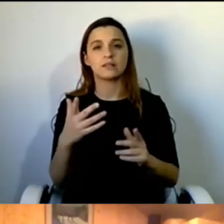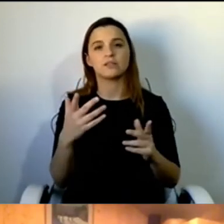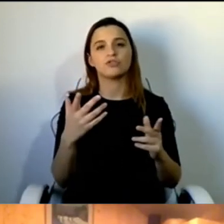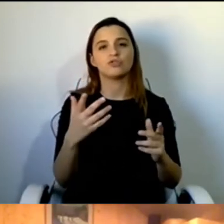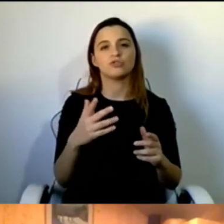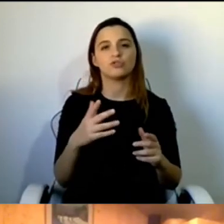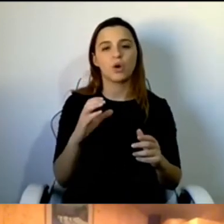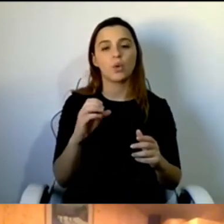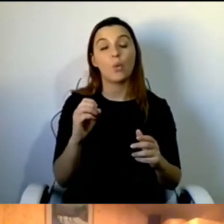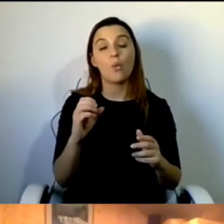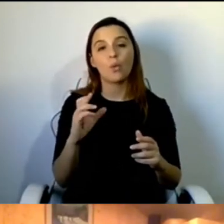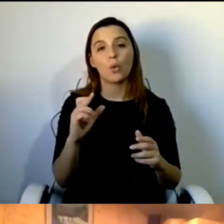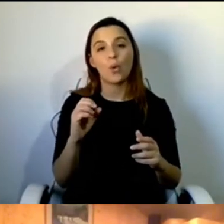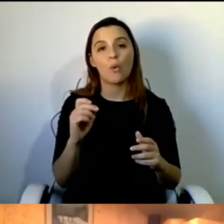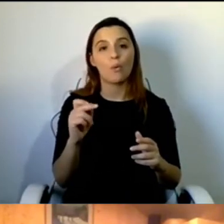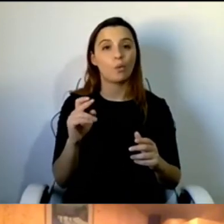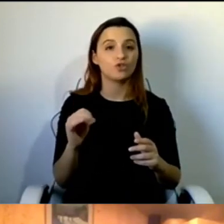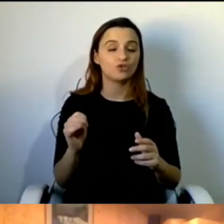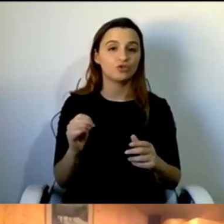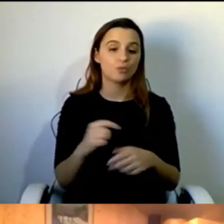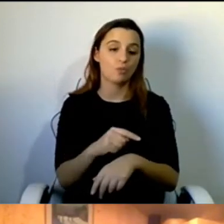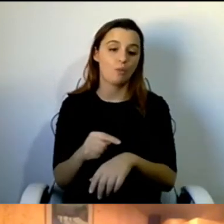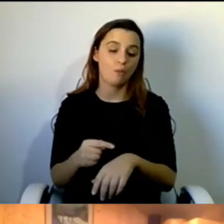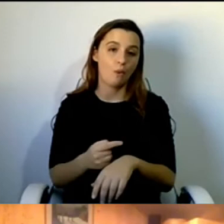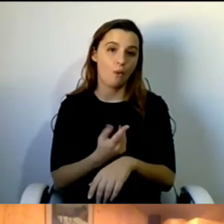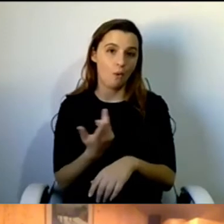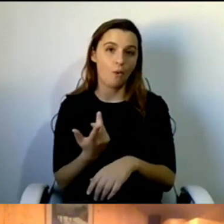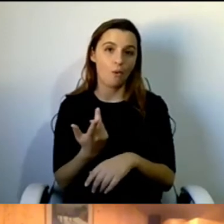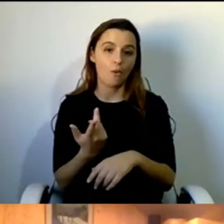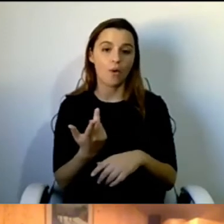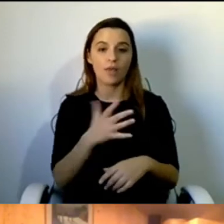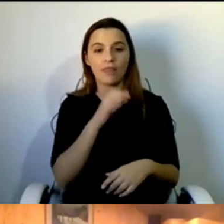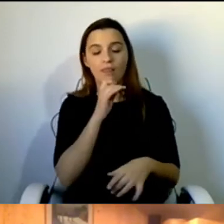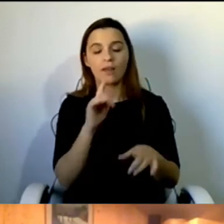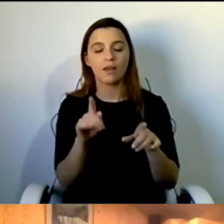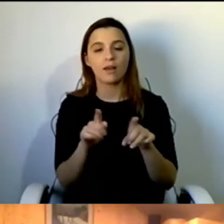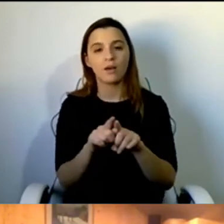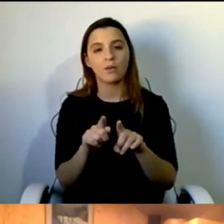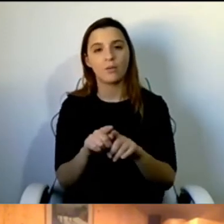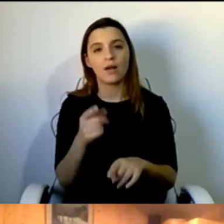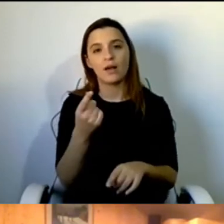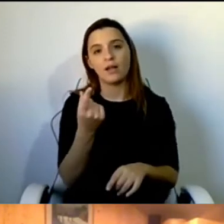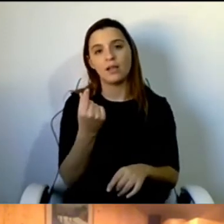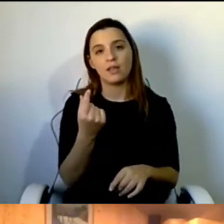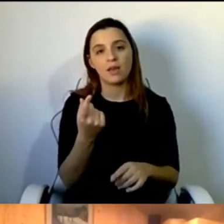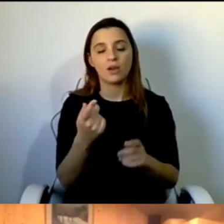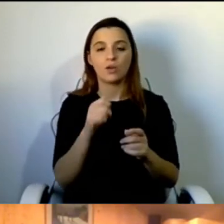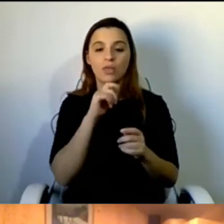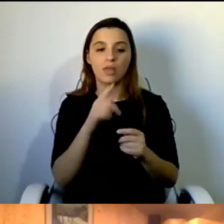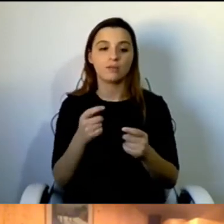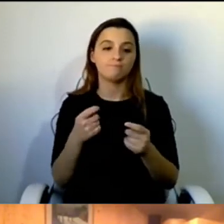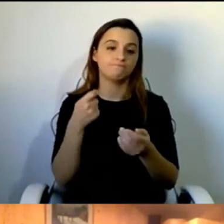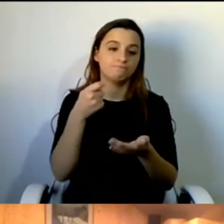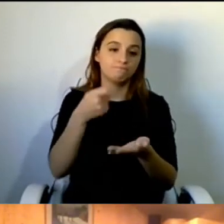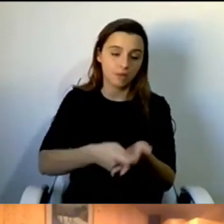you cover all the costs of personal assistance, meaning the hourly wage for the person working, the social